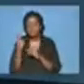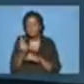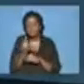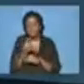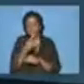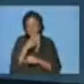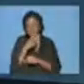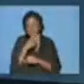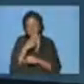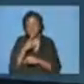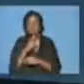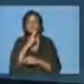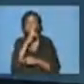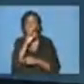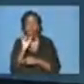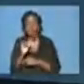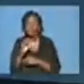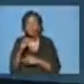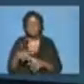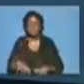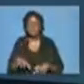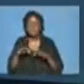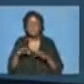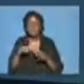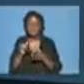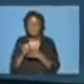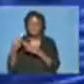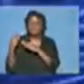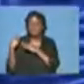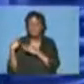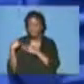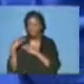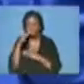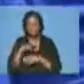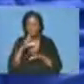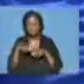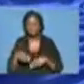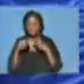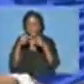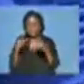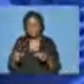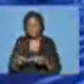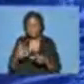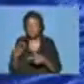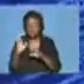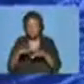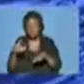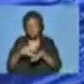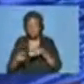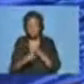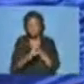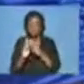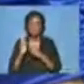burden these women can sometimes put their children at risk. We now seeking the government or